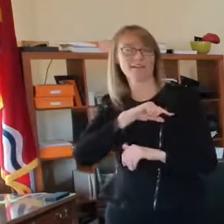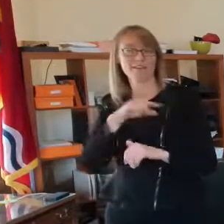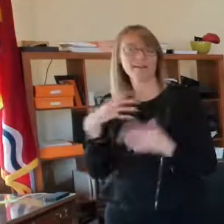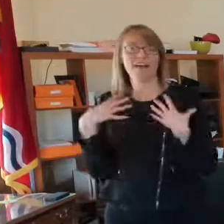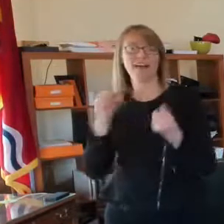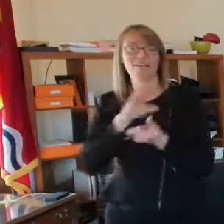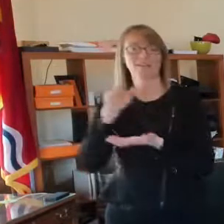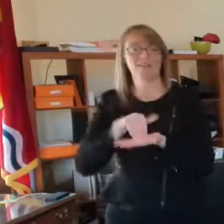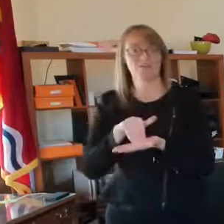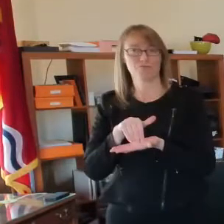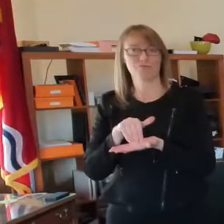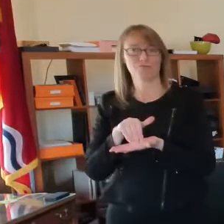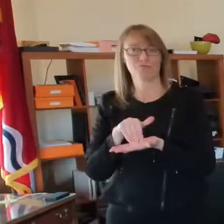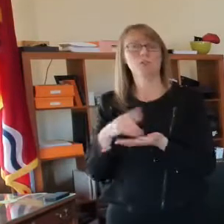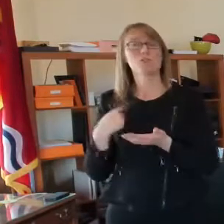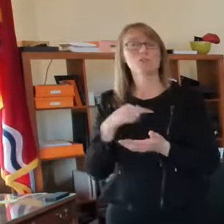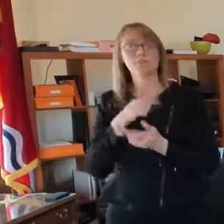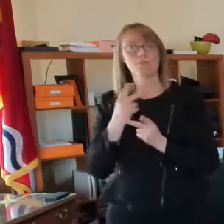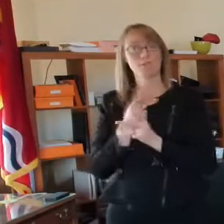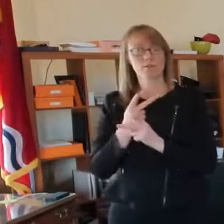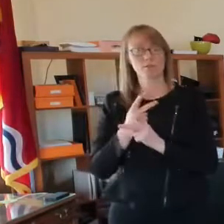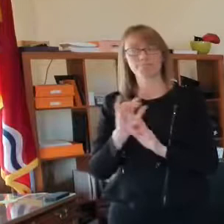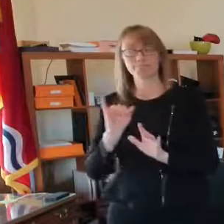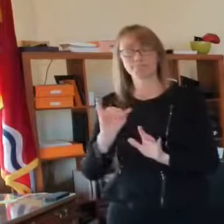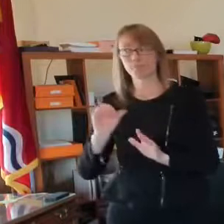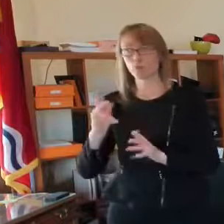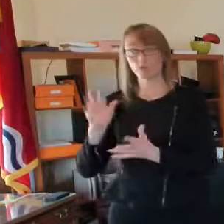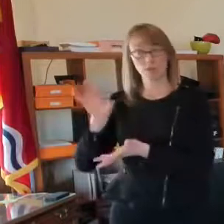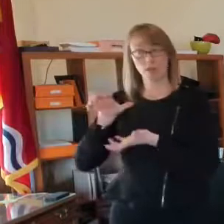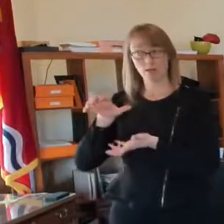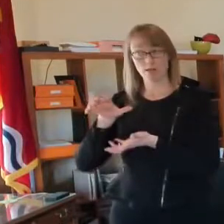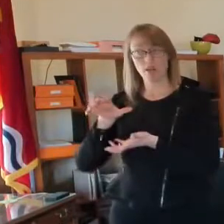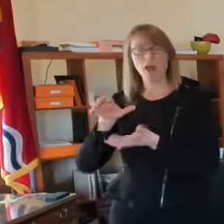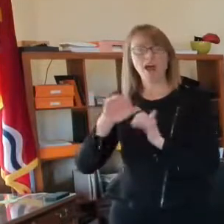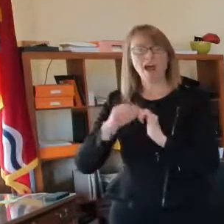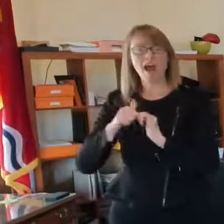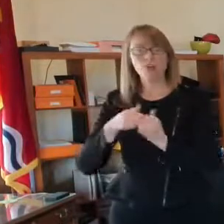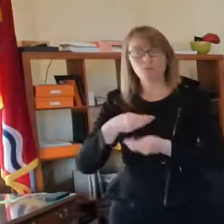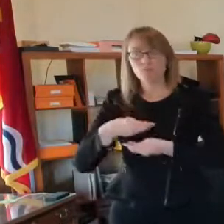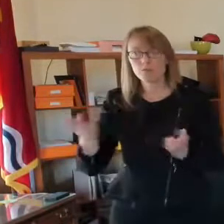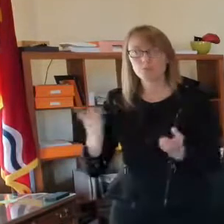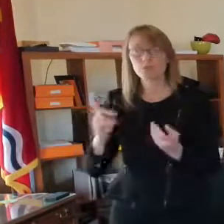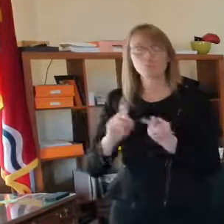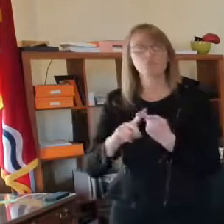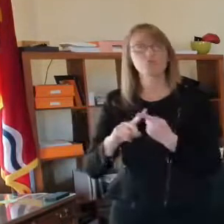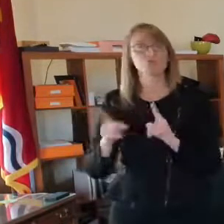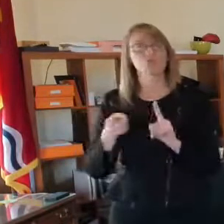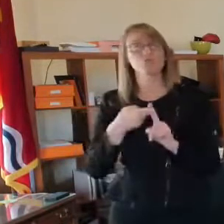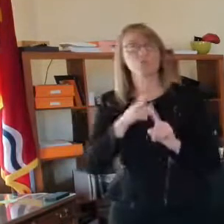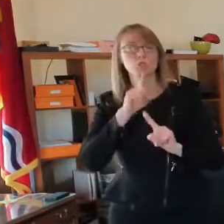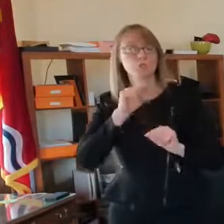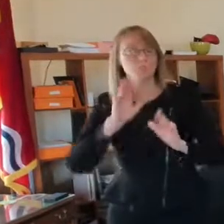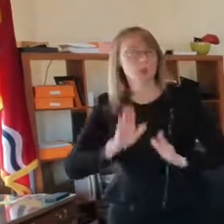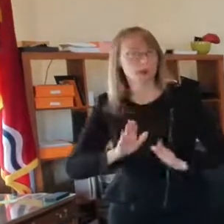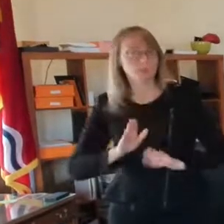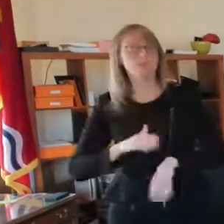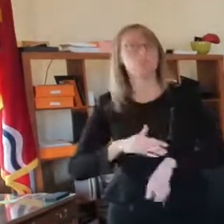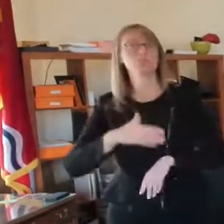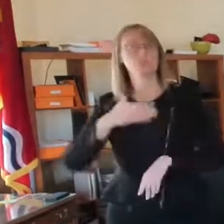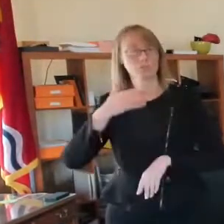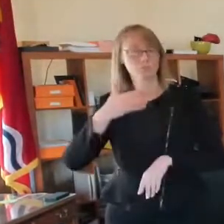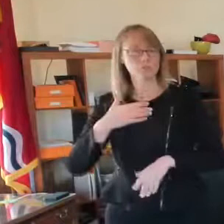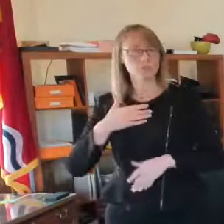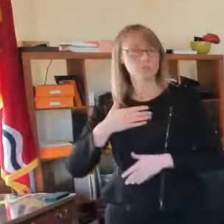out to the city employees who are first responders. And so they may go to